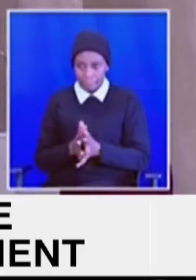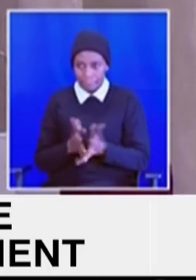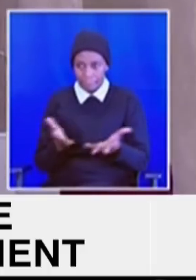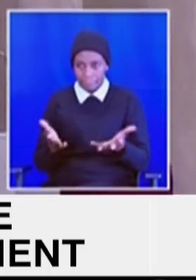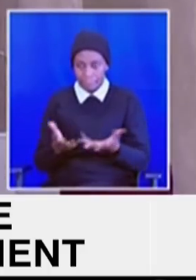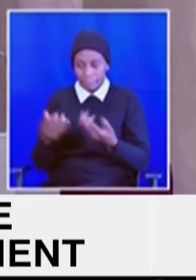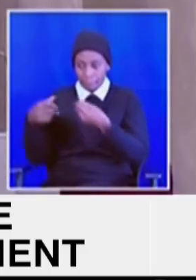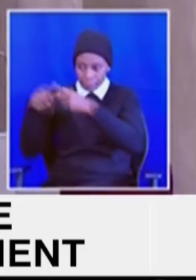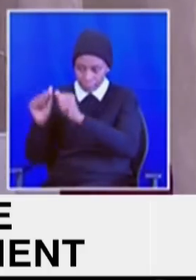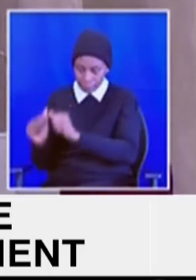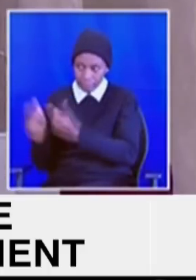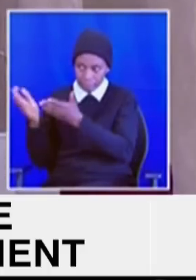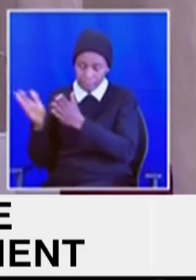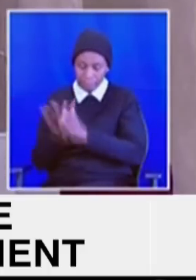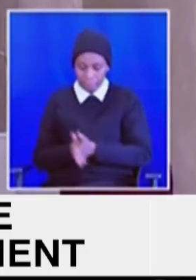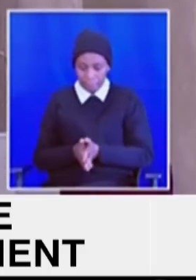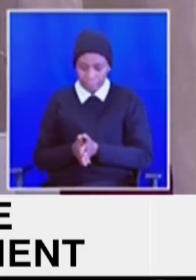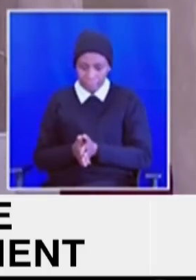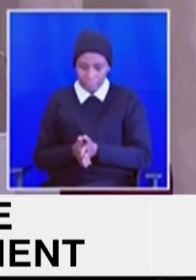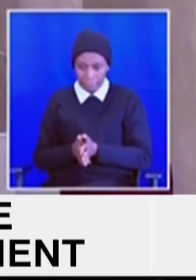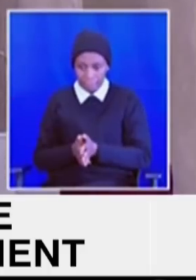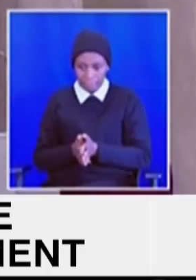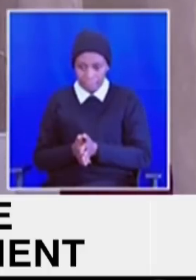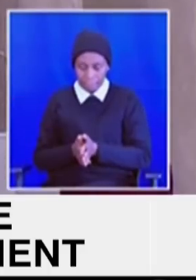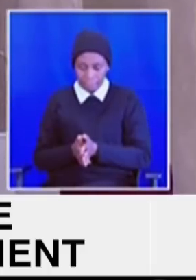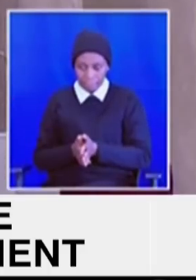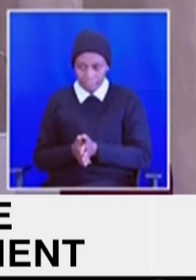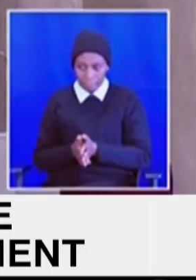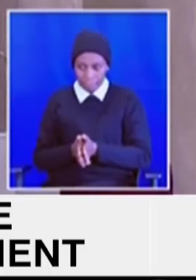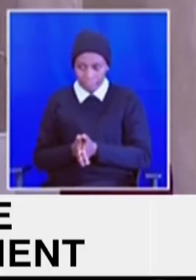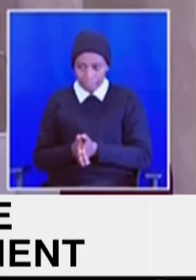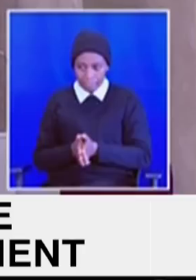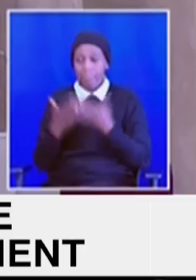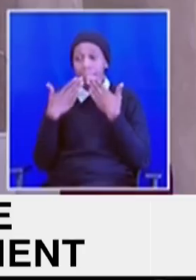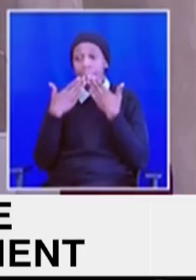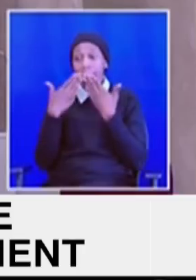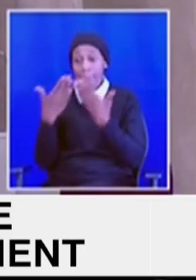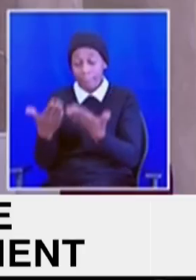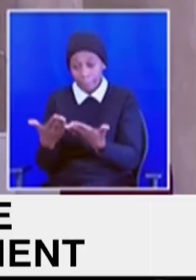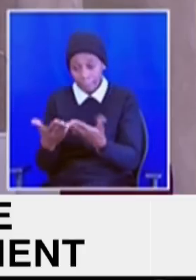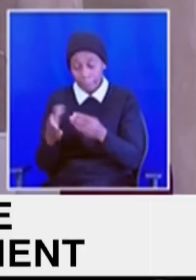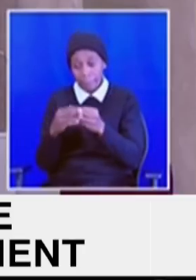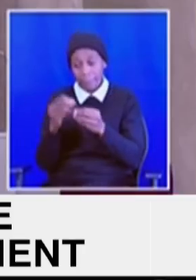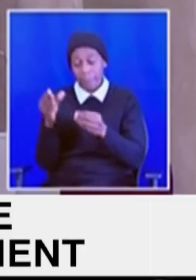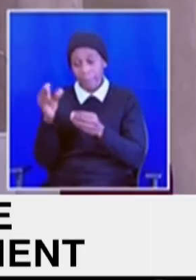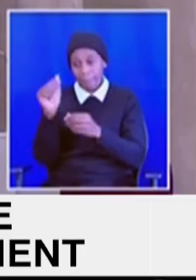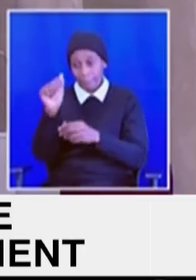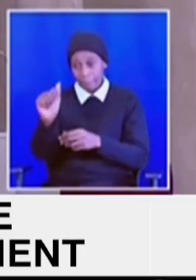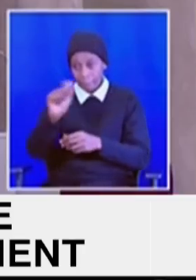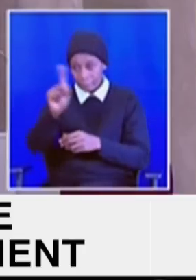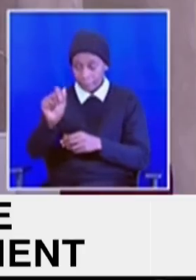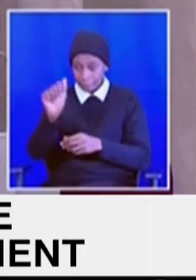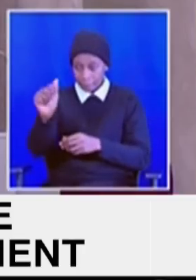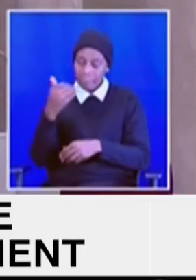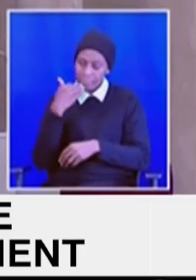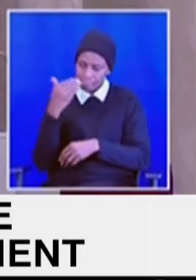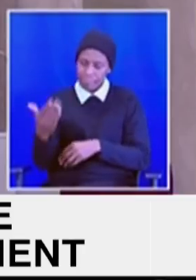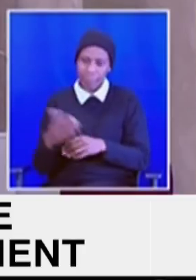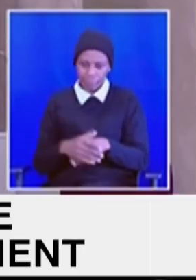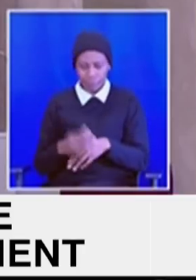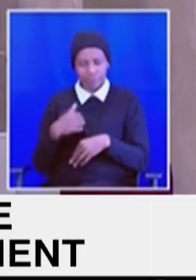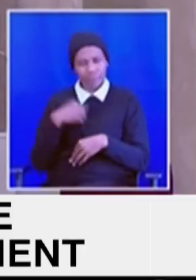Honorable Chairperson, and thank you very much, Honorable Dutoit, for the question. I think